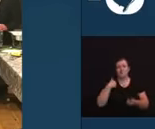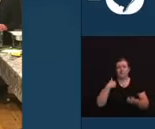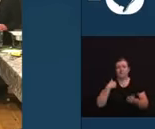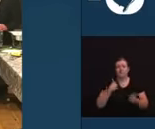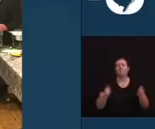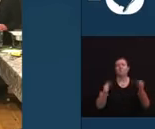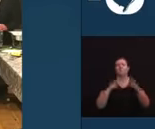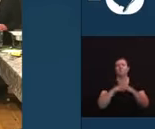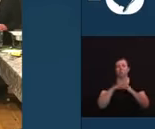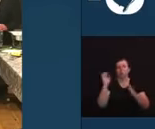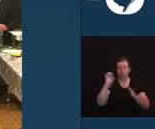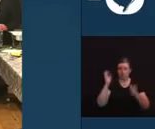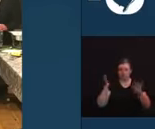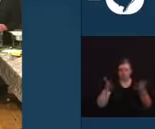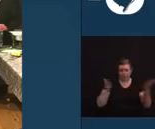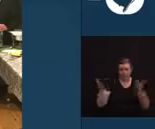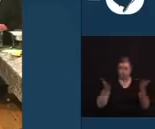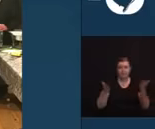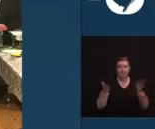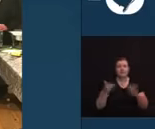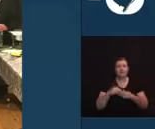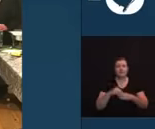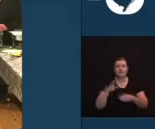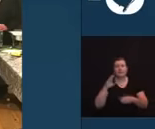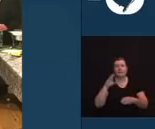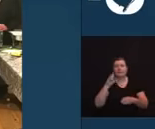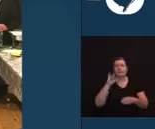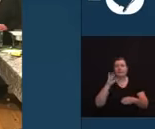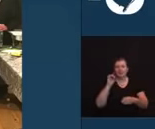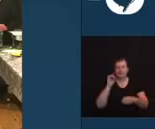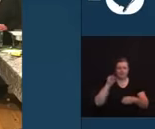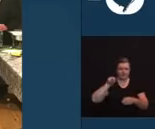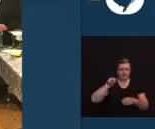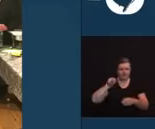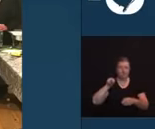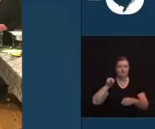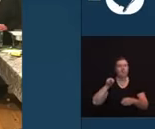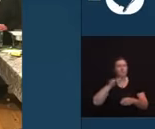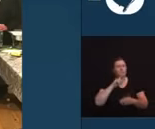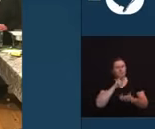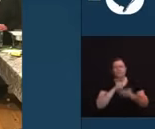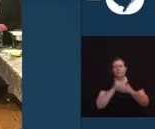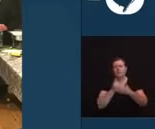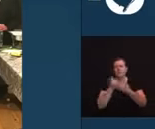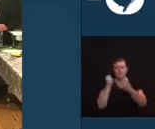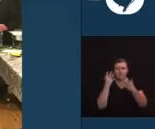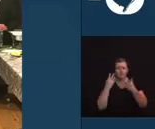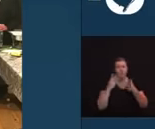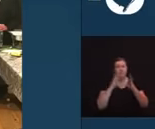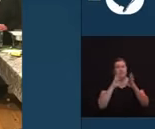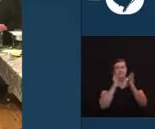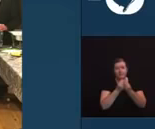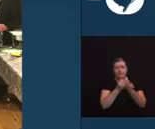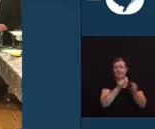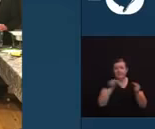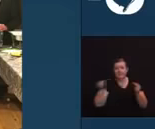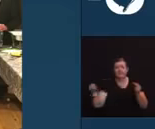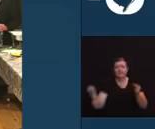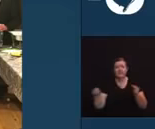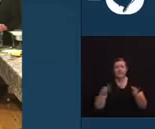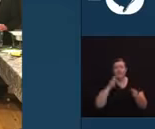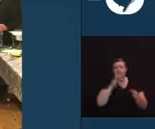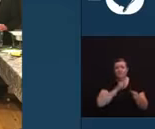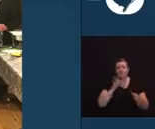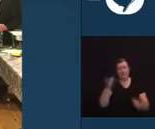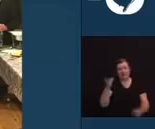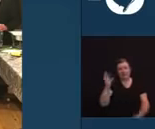been a critical link to healthcare for countless families throughout this pandemic. Dr. Semet was only 69 years